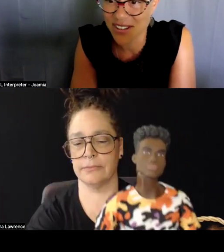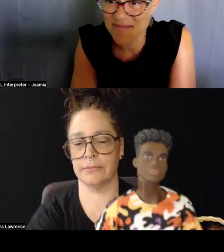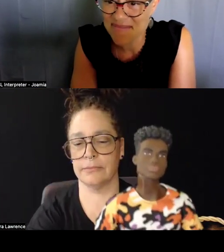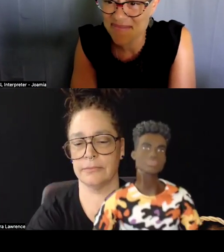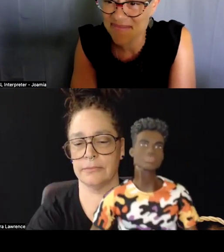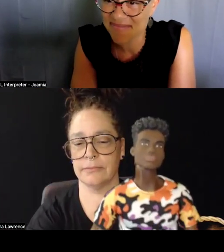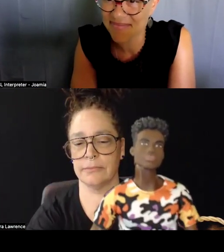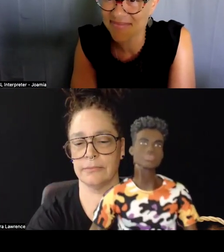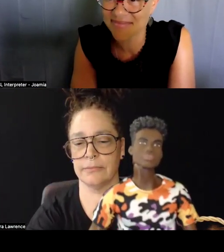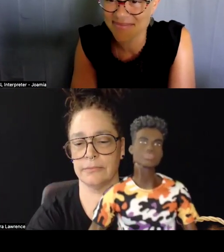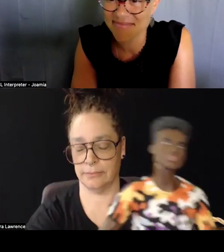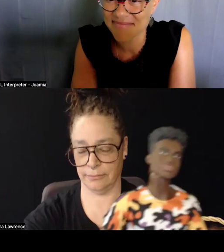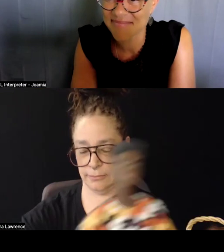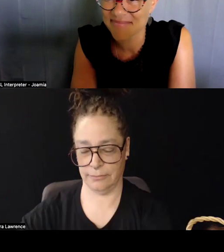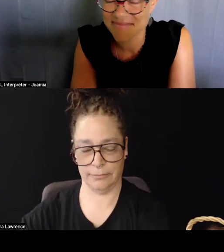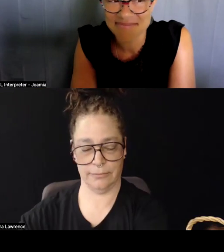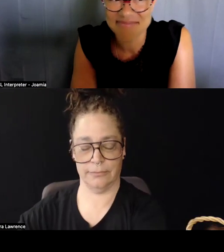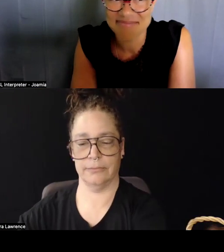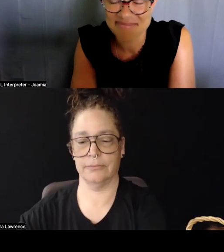another doll.